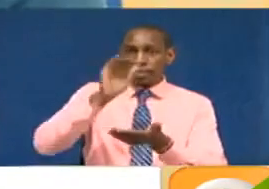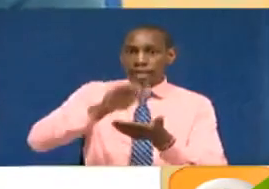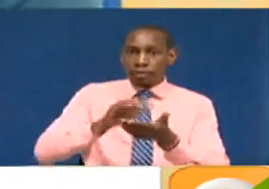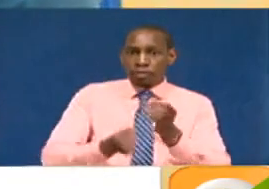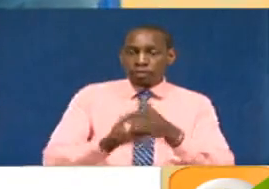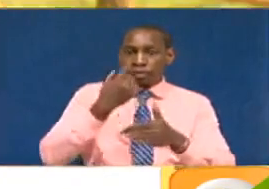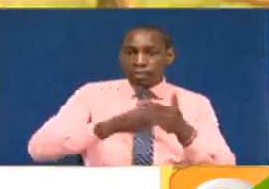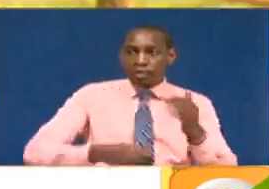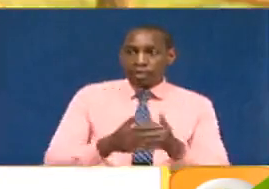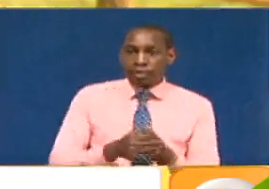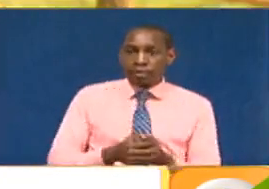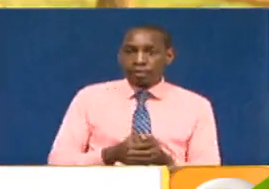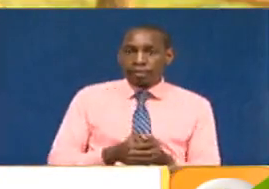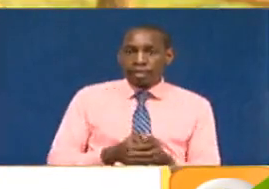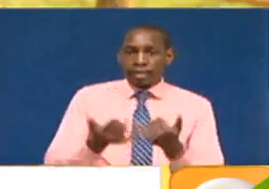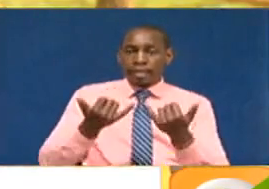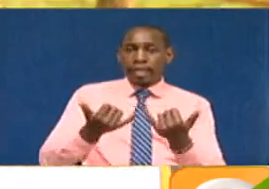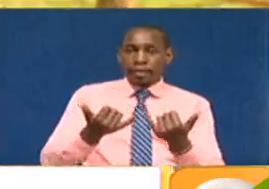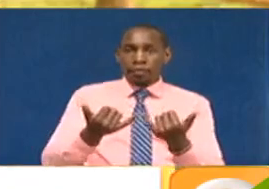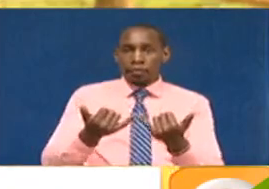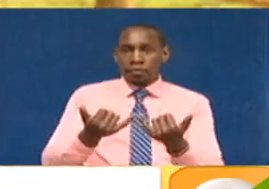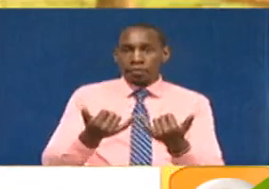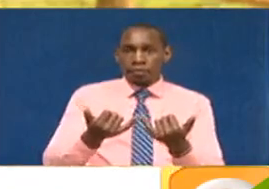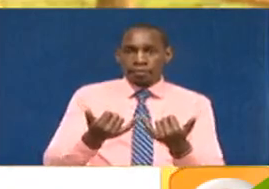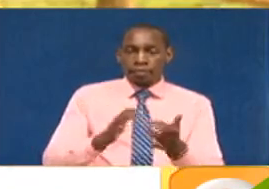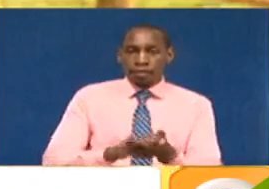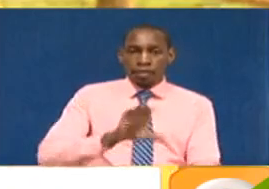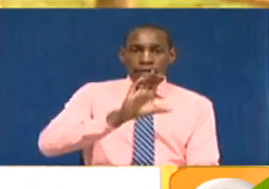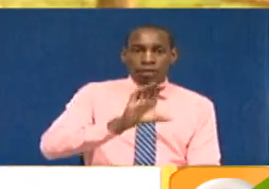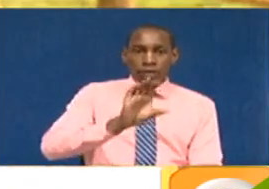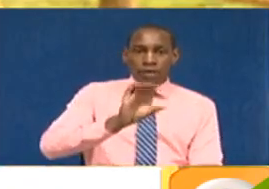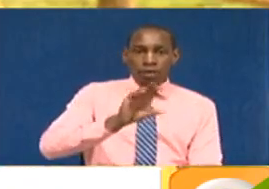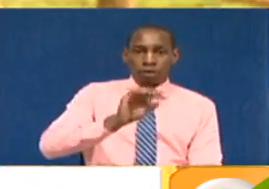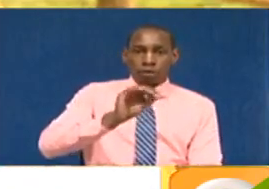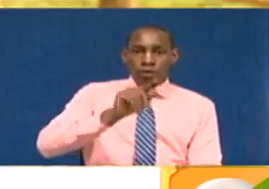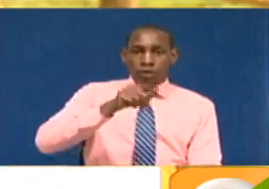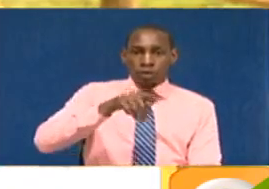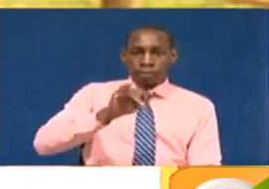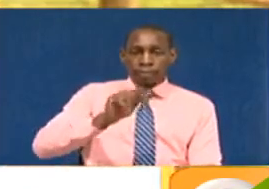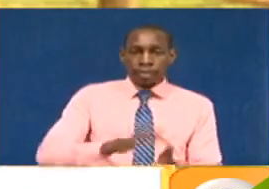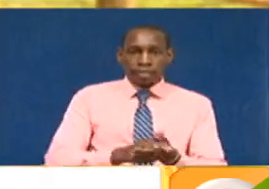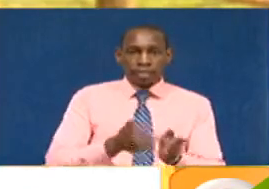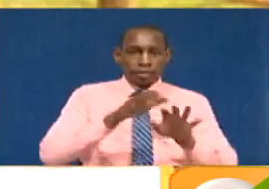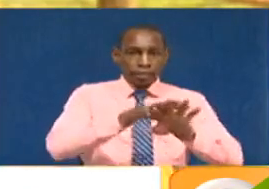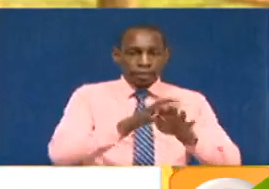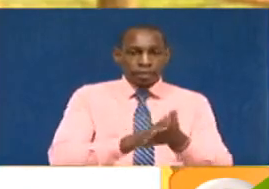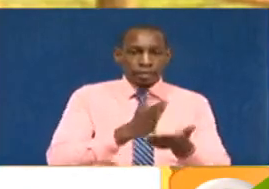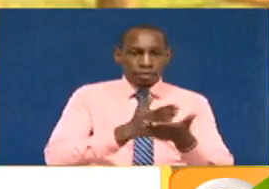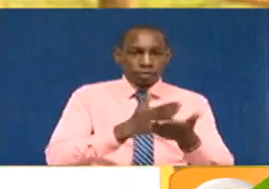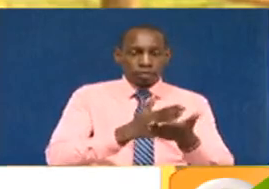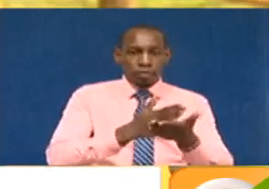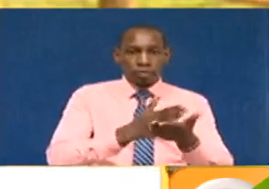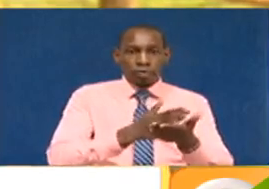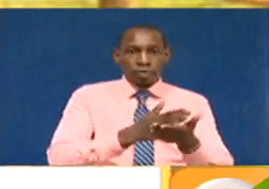production costs. Cocopeat is specifically cocopeat that is blended to the right propagation